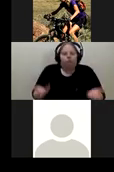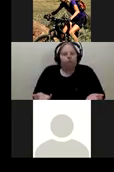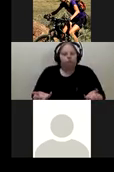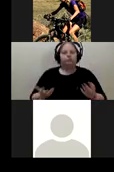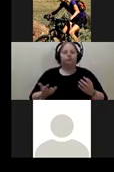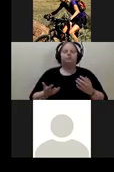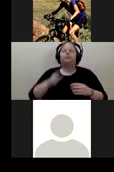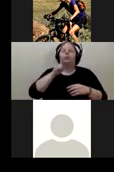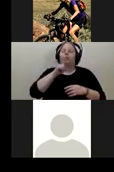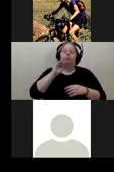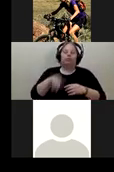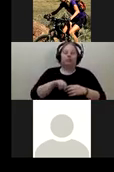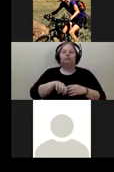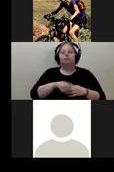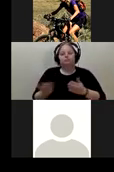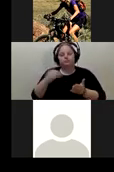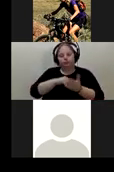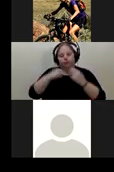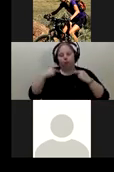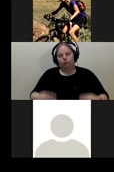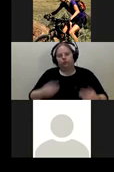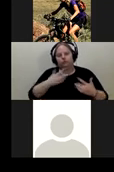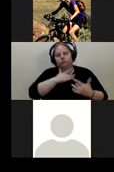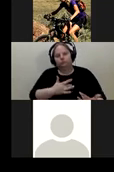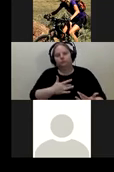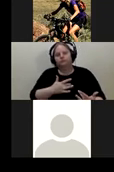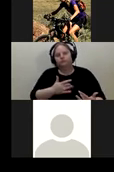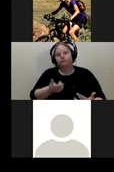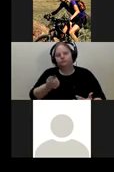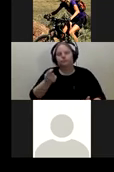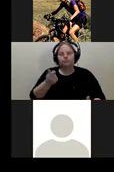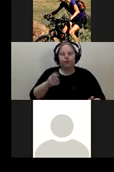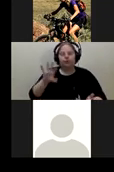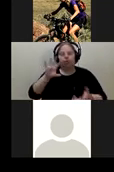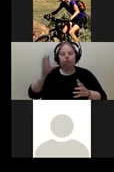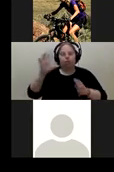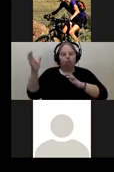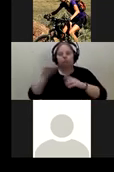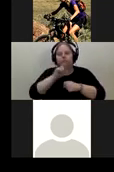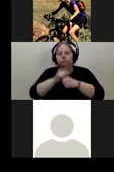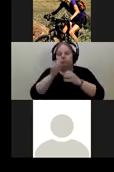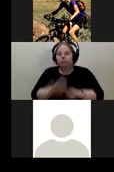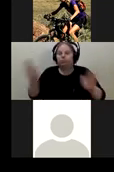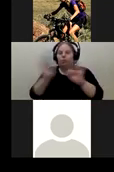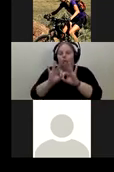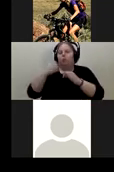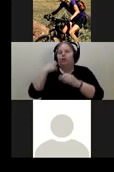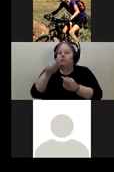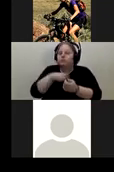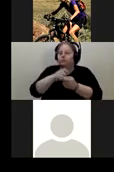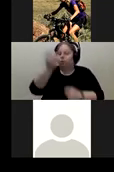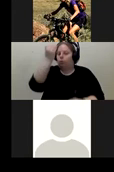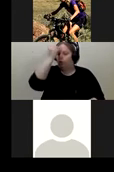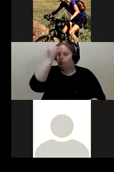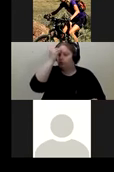That's another area that us humans tend to fall a little bit short, where it's really important for us to have a certain awareness.